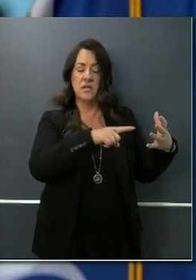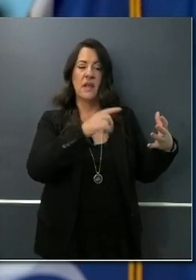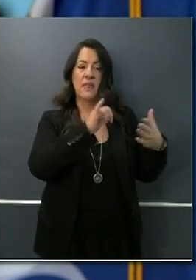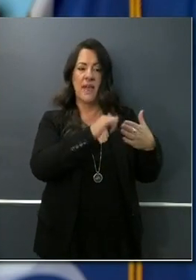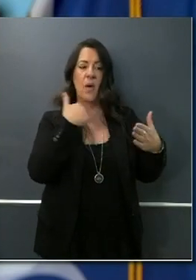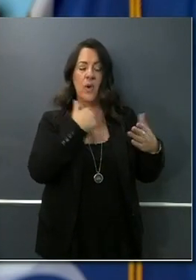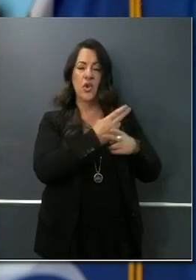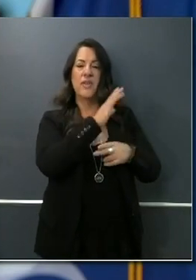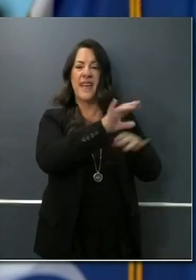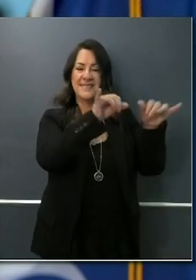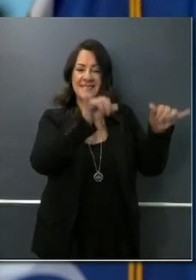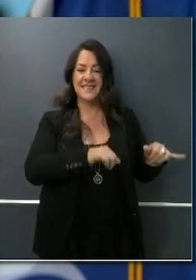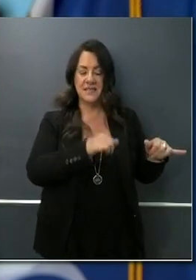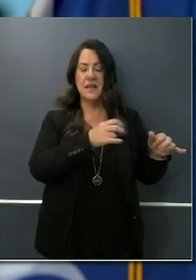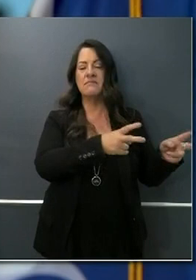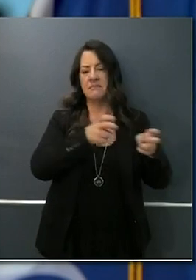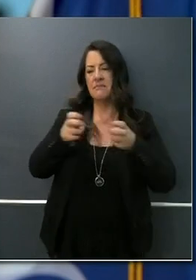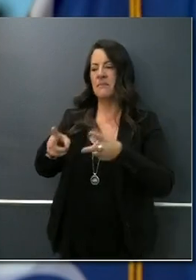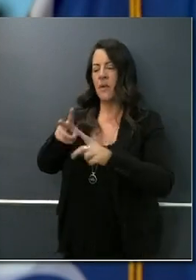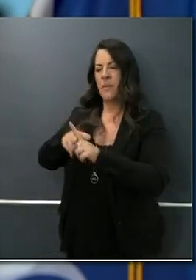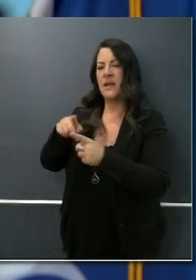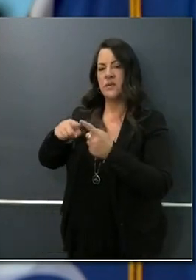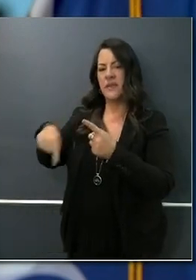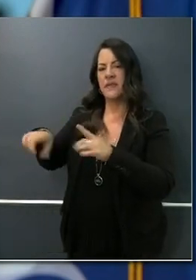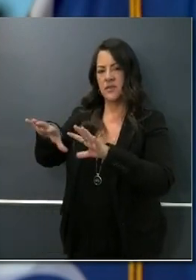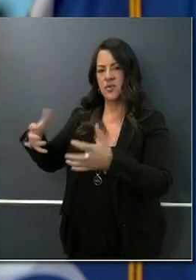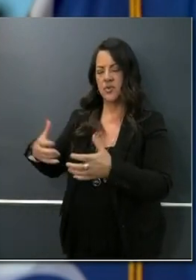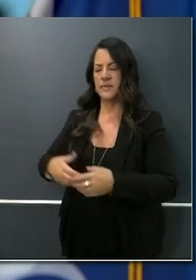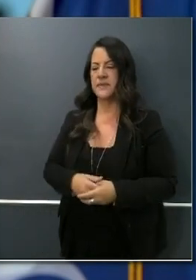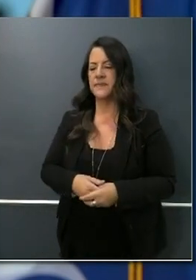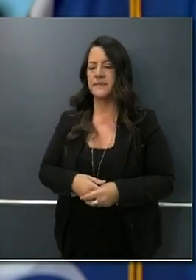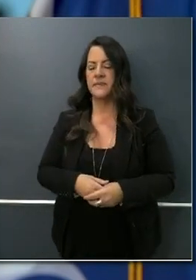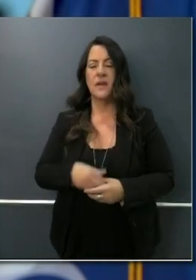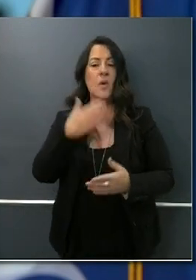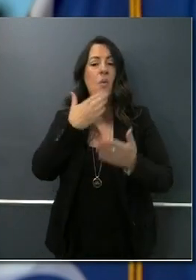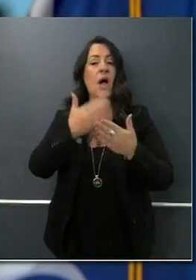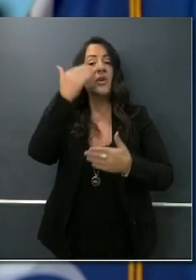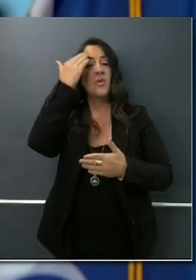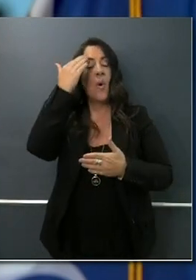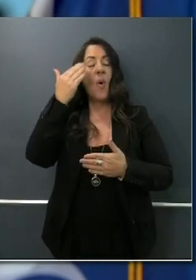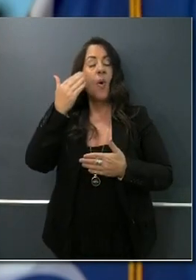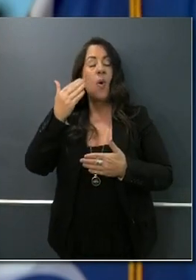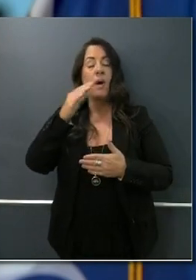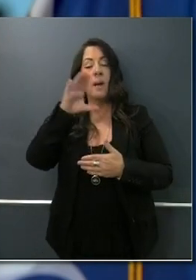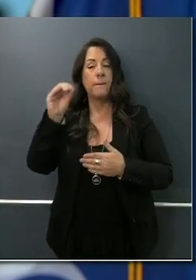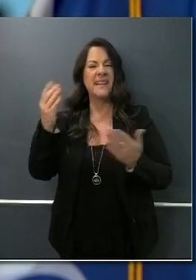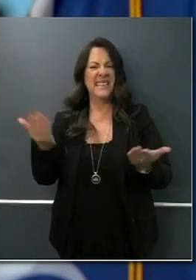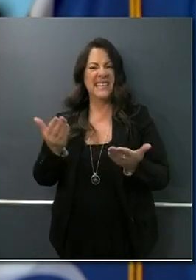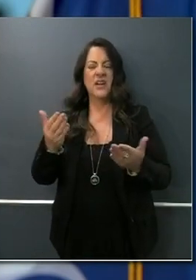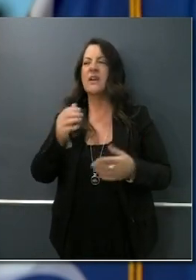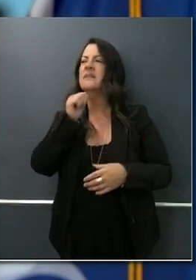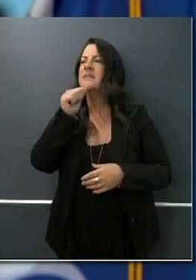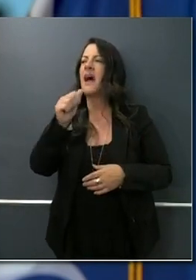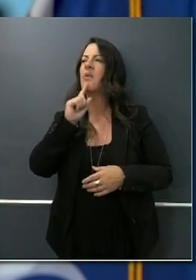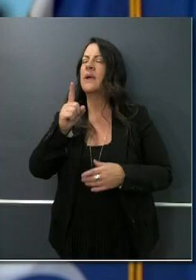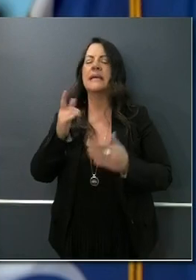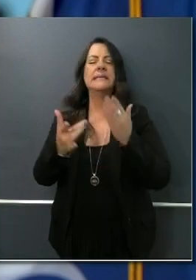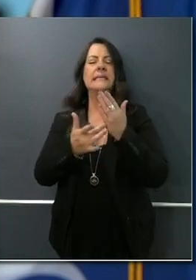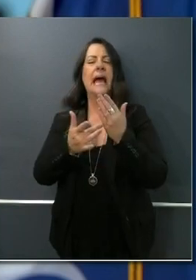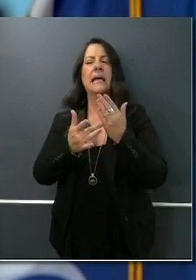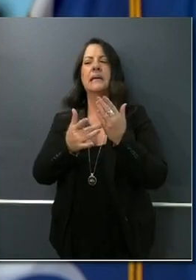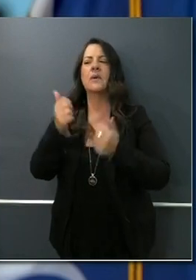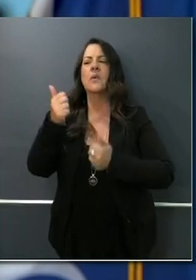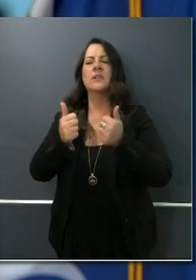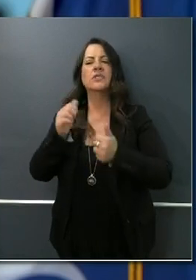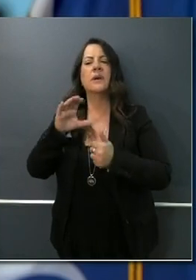to announce, I don't want to get ahead of myself, a partner with a well-known brand in the state of California, but not tech brand yet. This